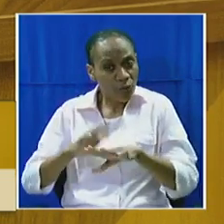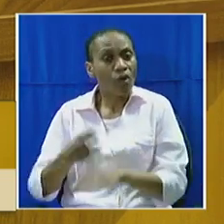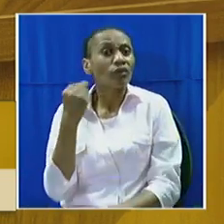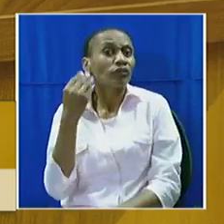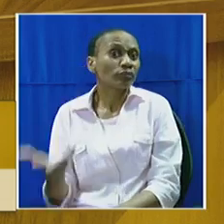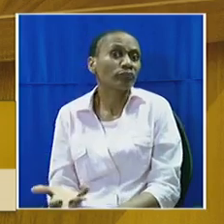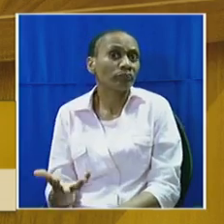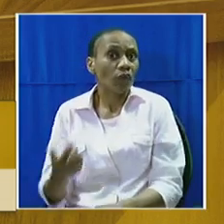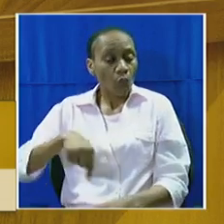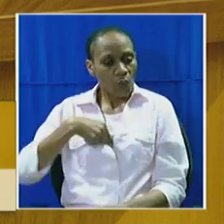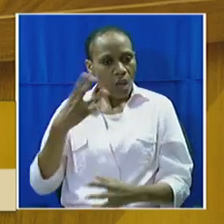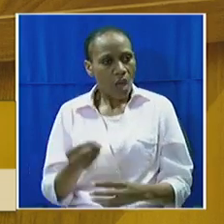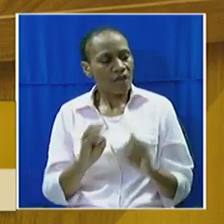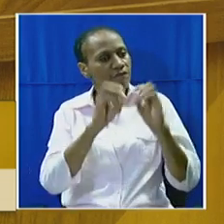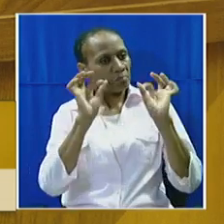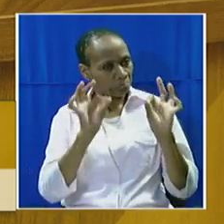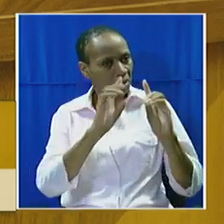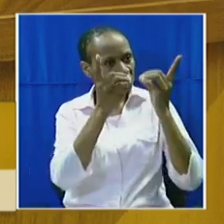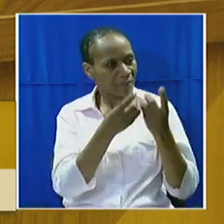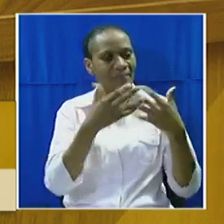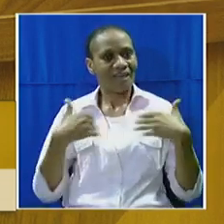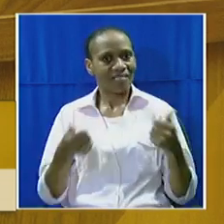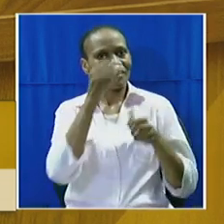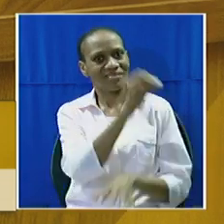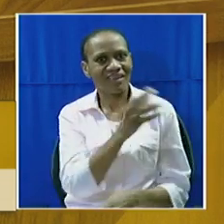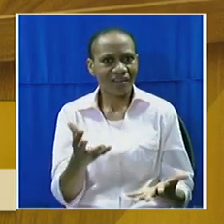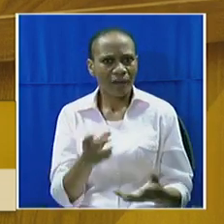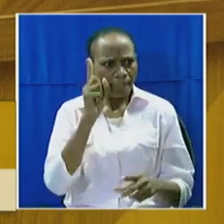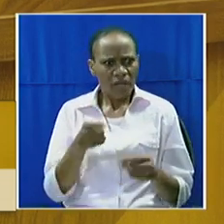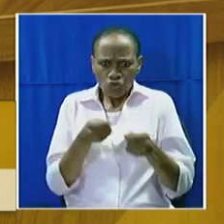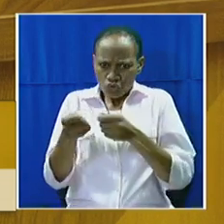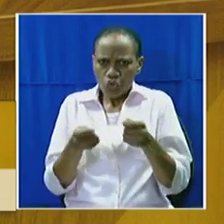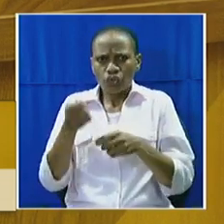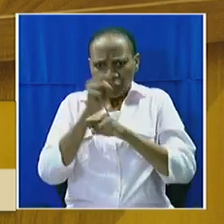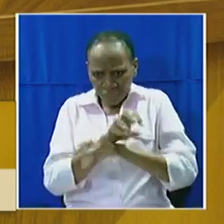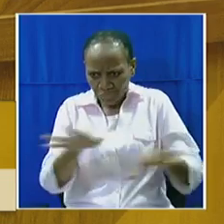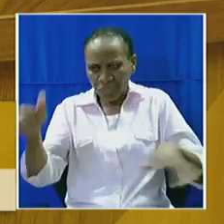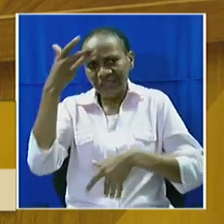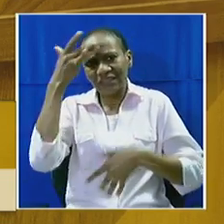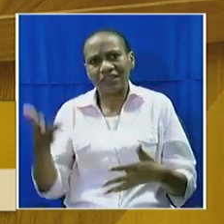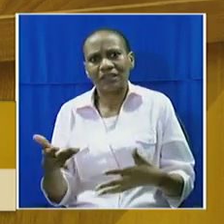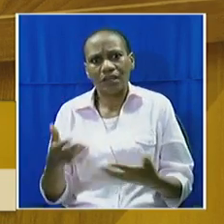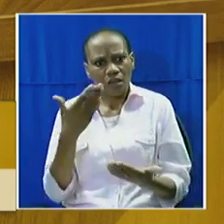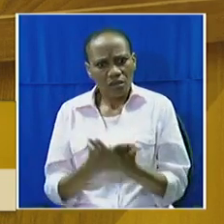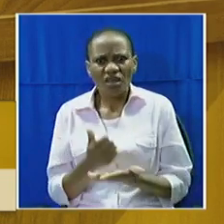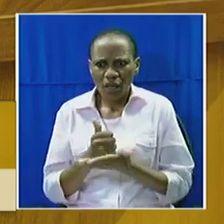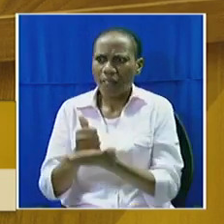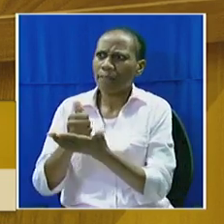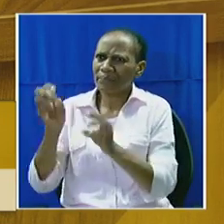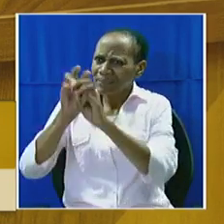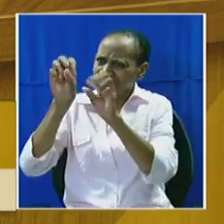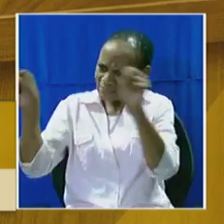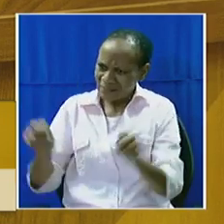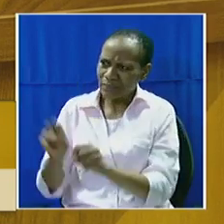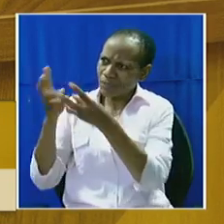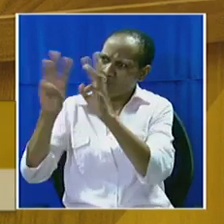a supposedly functional and prepared Department of Health to counter a virus that has destabilized some of the strongest health systems in the world.